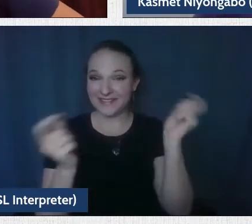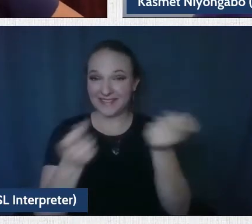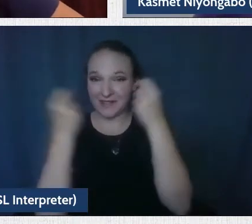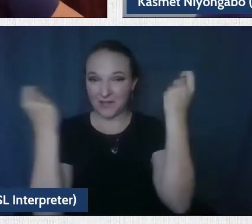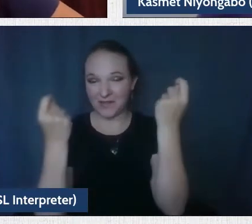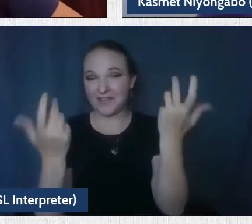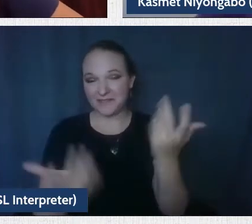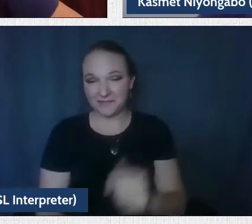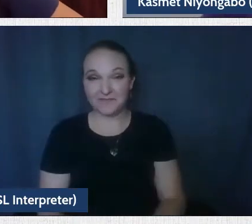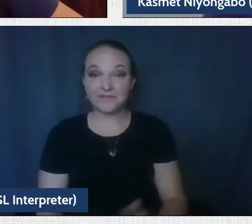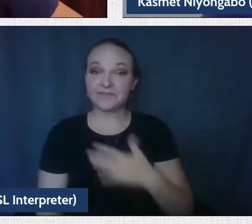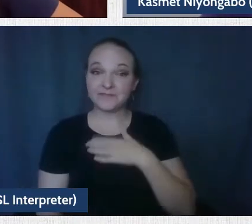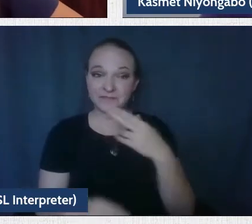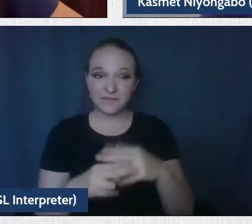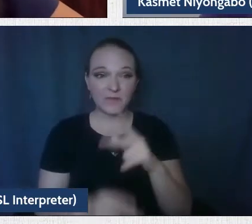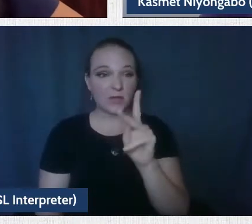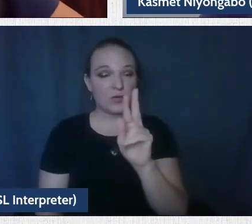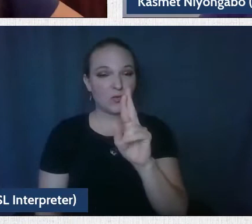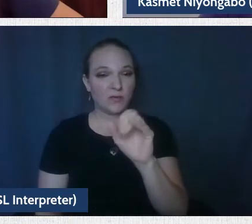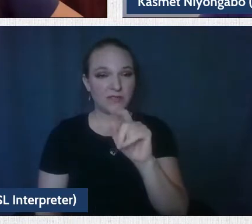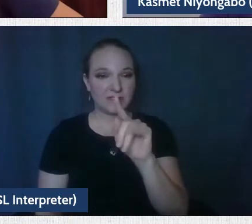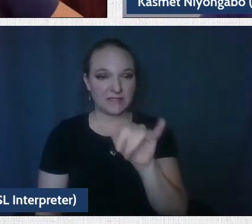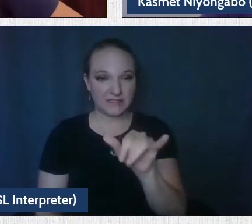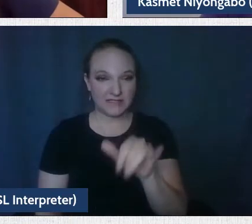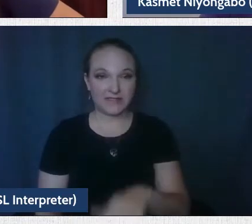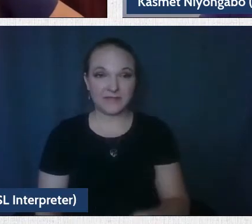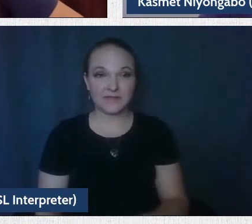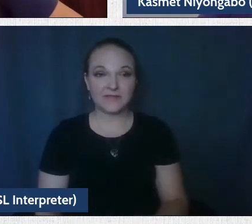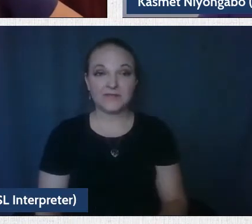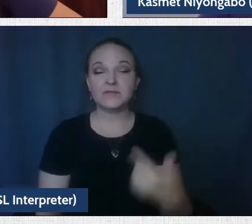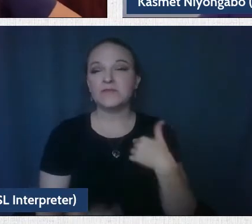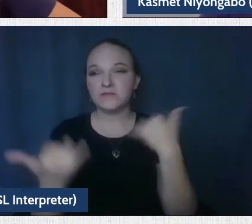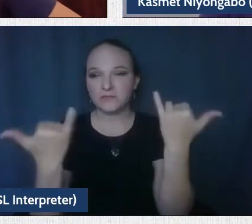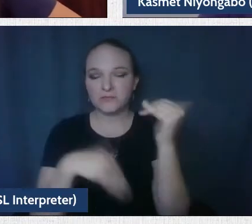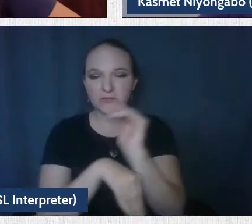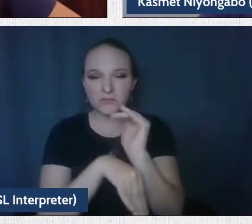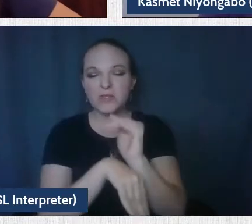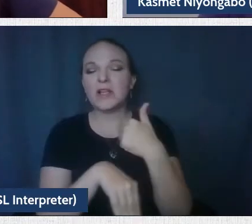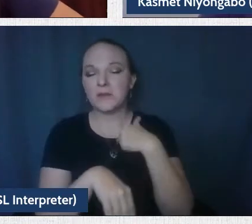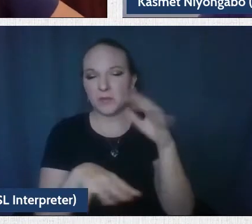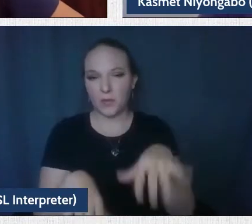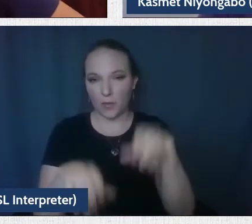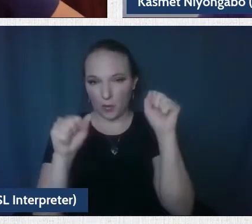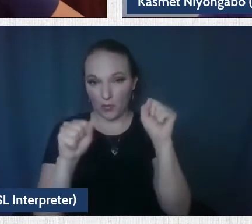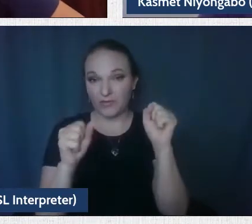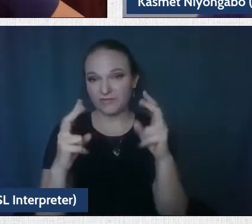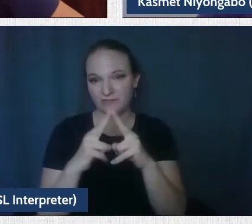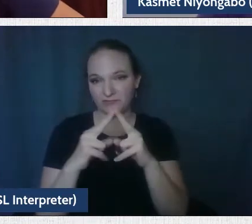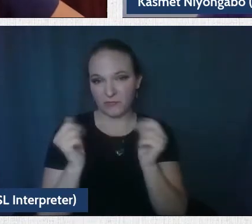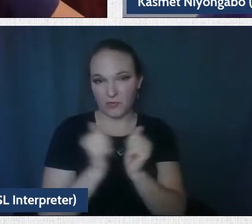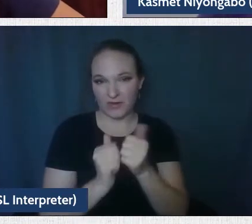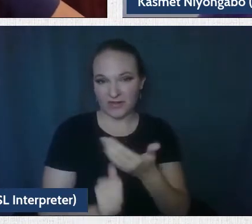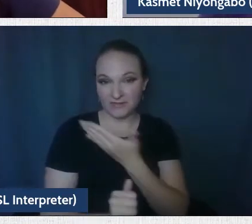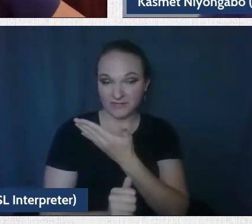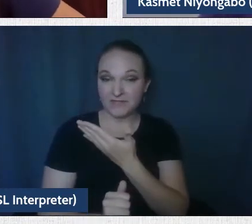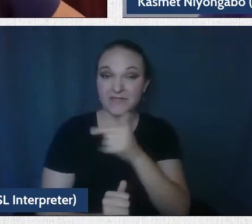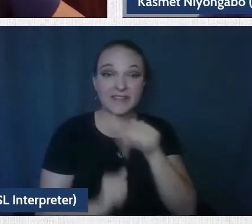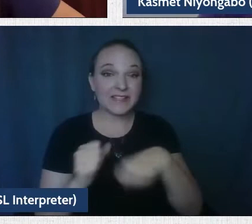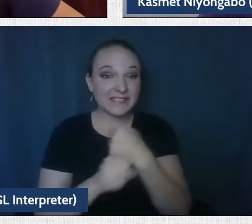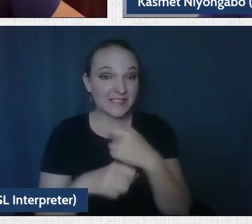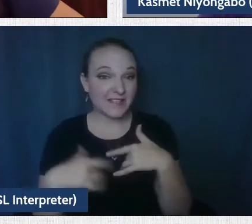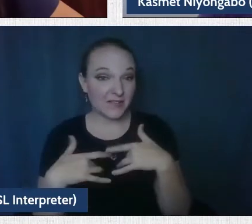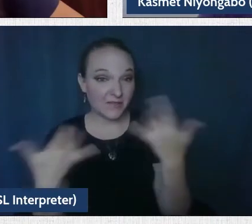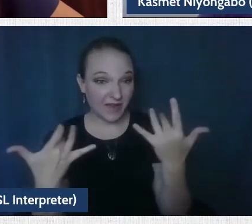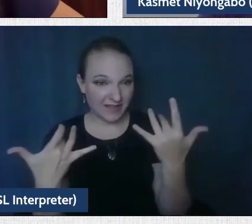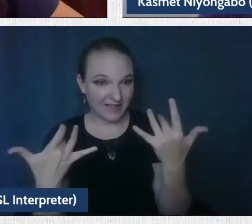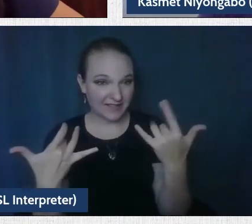my name is Christy. I'm size 16, and tonight I'll be one of your co-hosts. And I was happy to co-host this year's event.